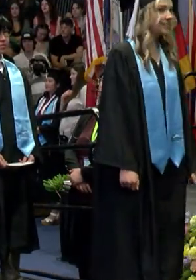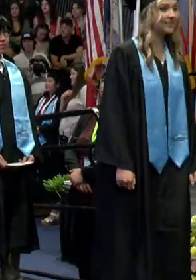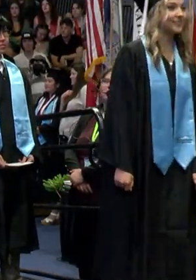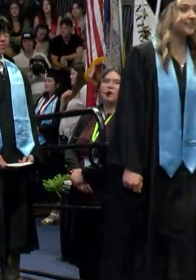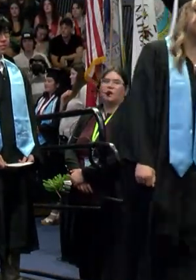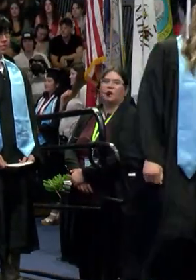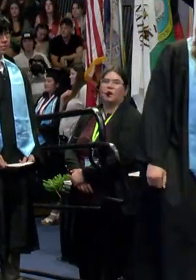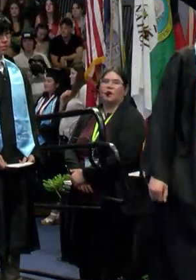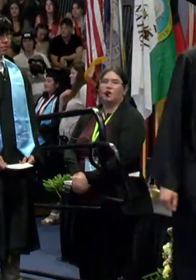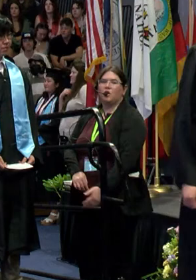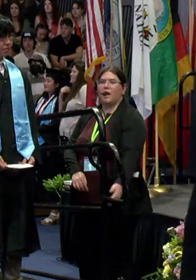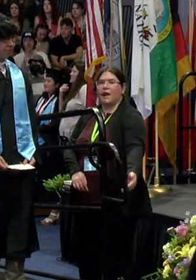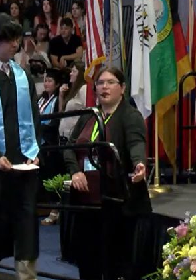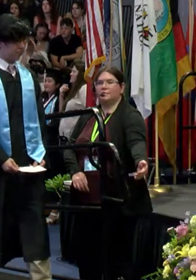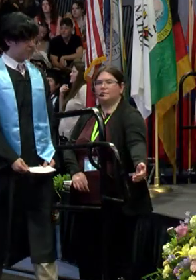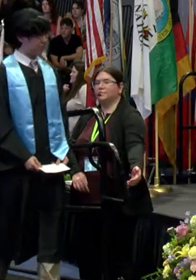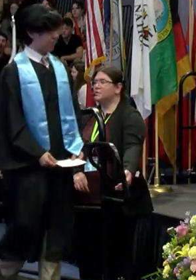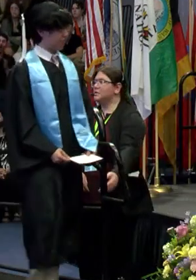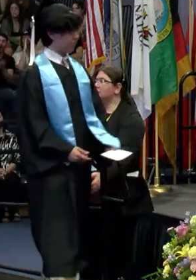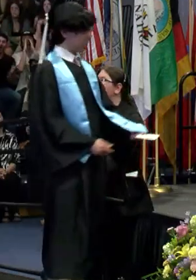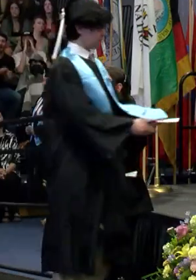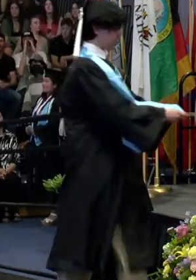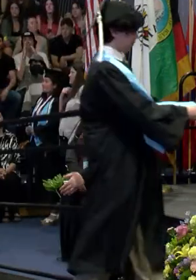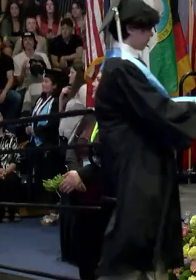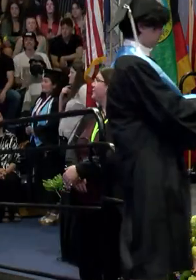Alyssa M. Zoll.